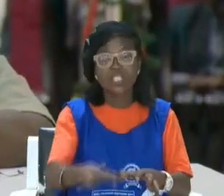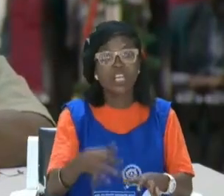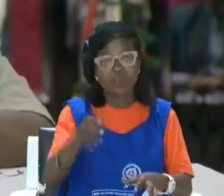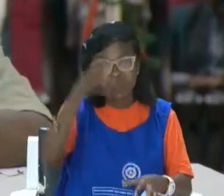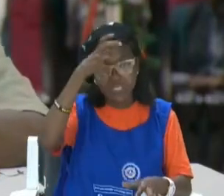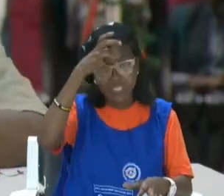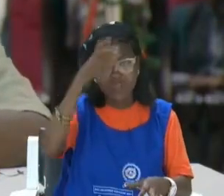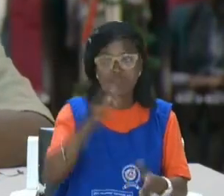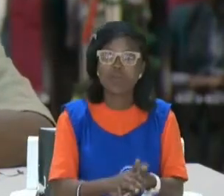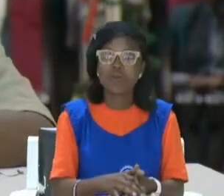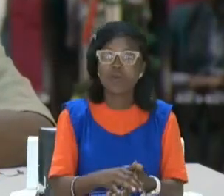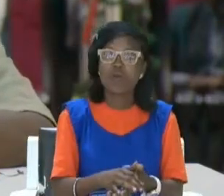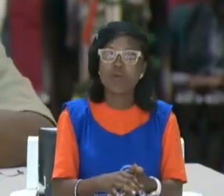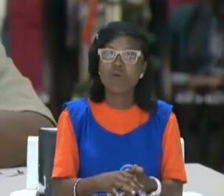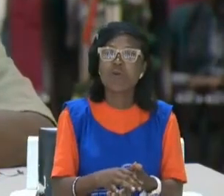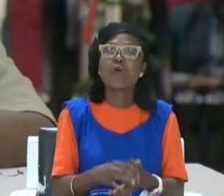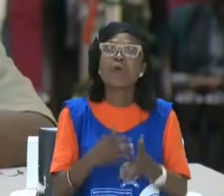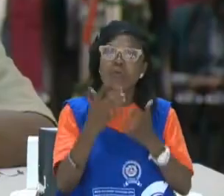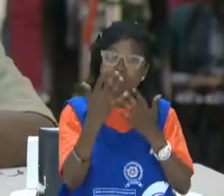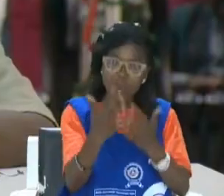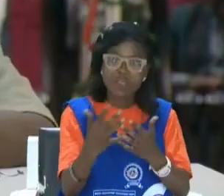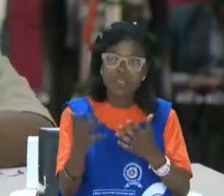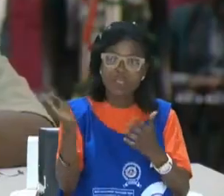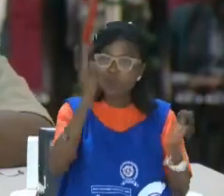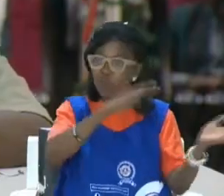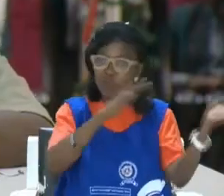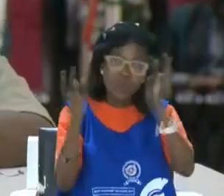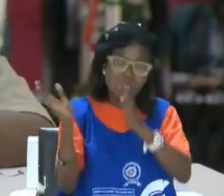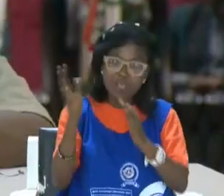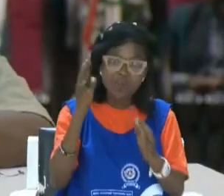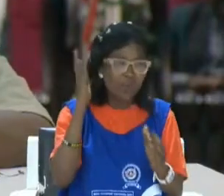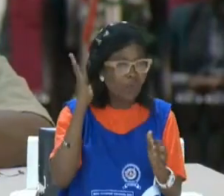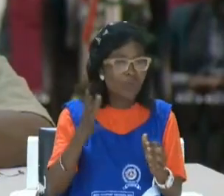hey, one day the wind will blow.